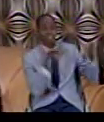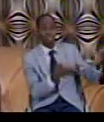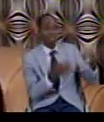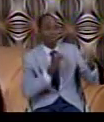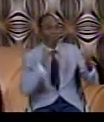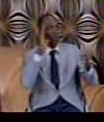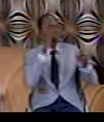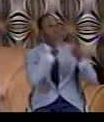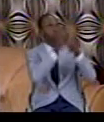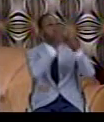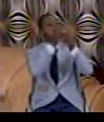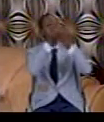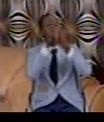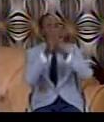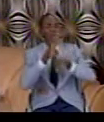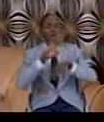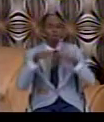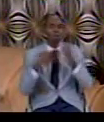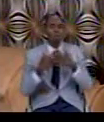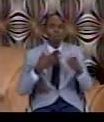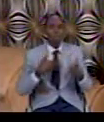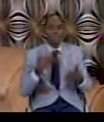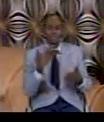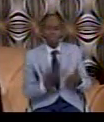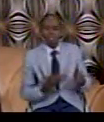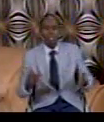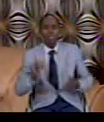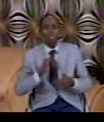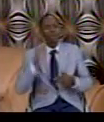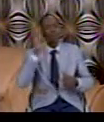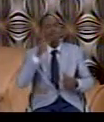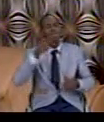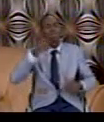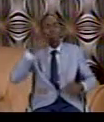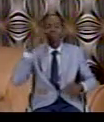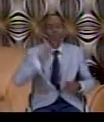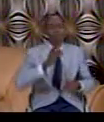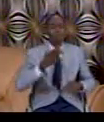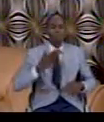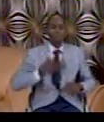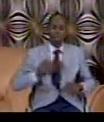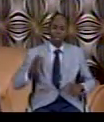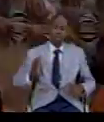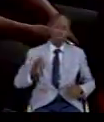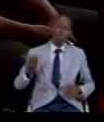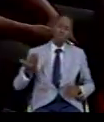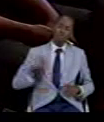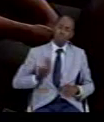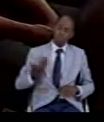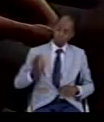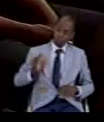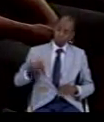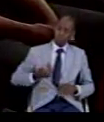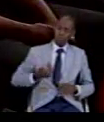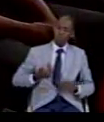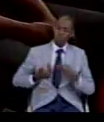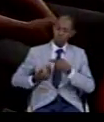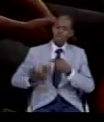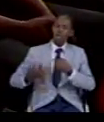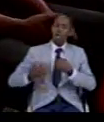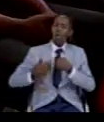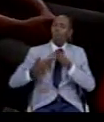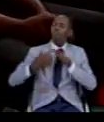my fruits and my goods. And I will say to my soul, soul, thou hast